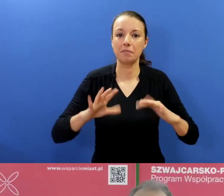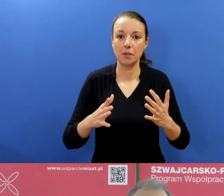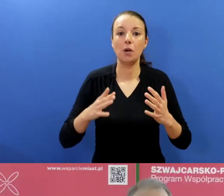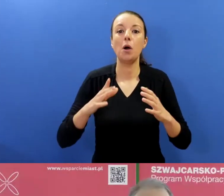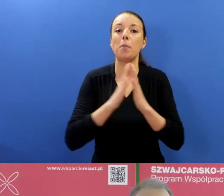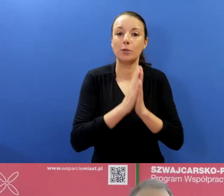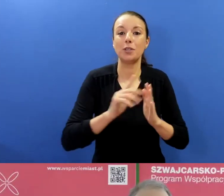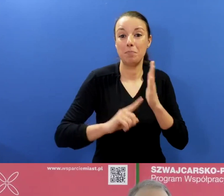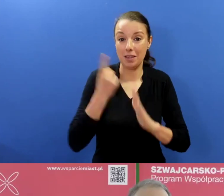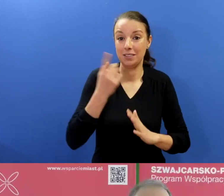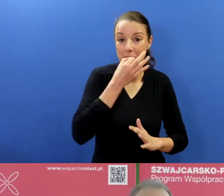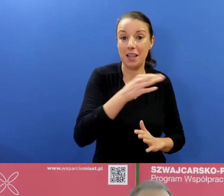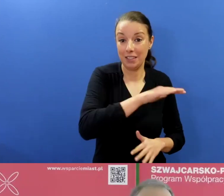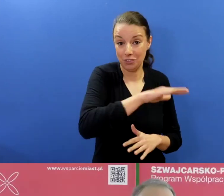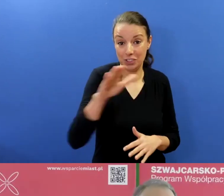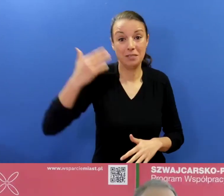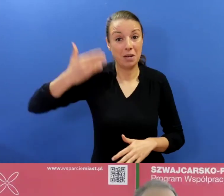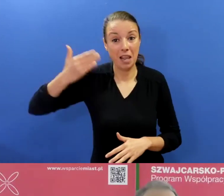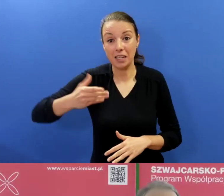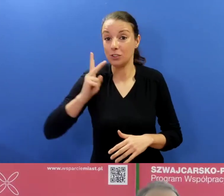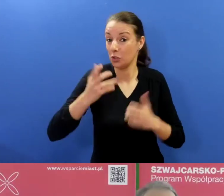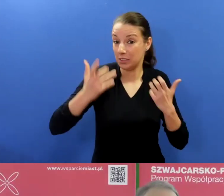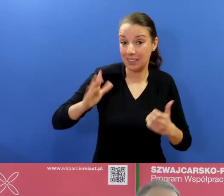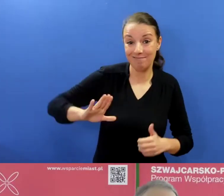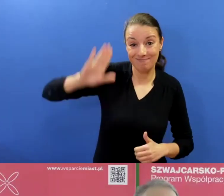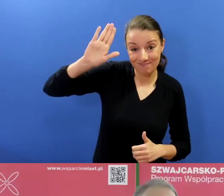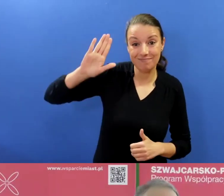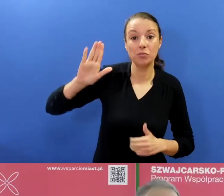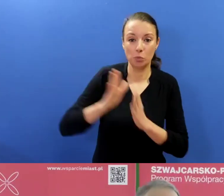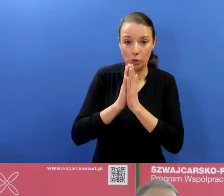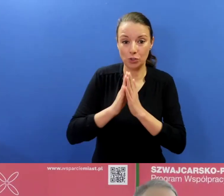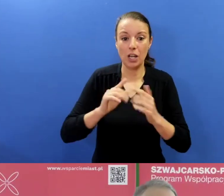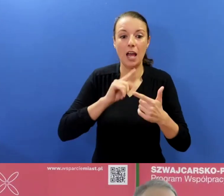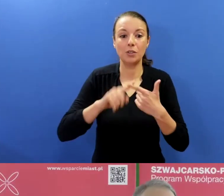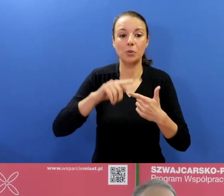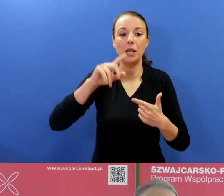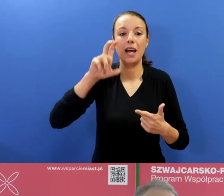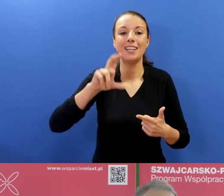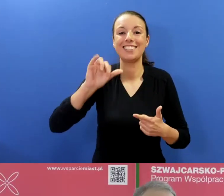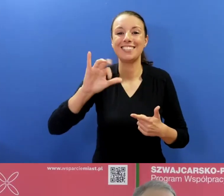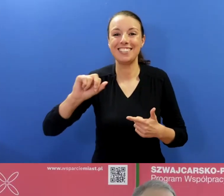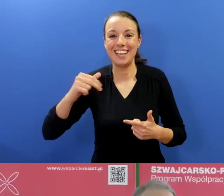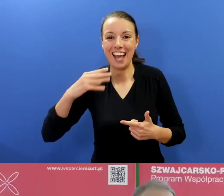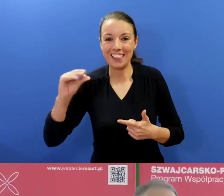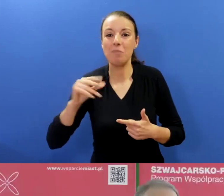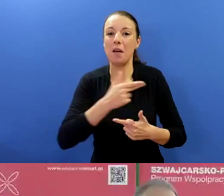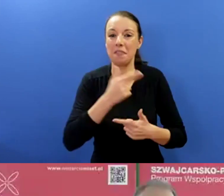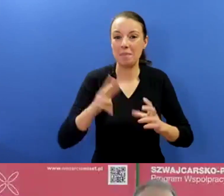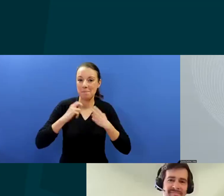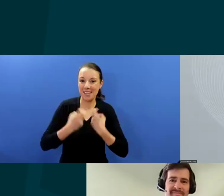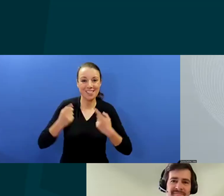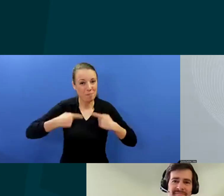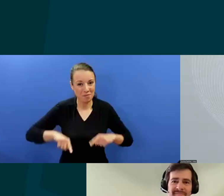first question, the first question is to all the speakers, so feel free to take the floor, each of you. And the second one, I think, is